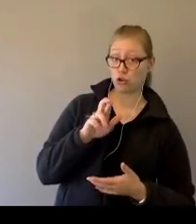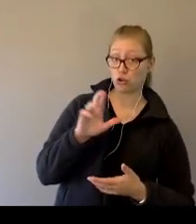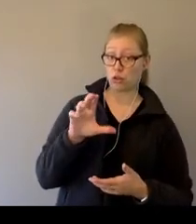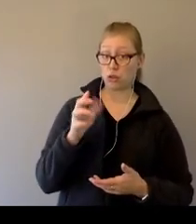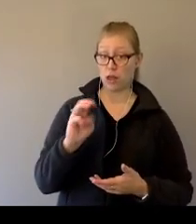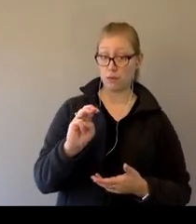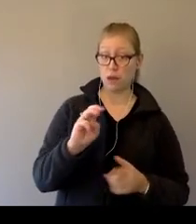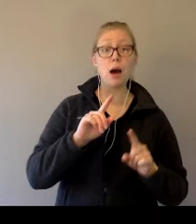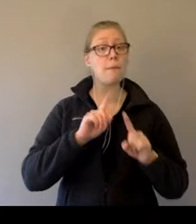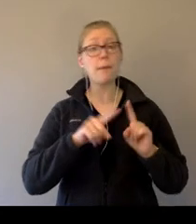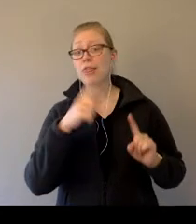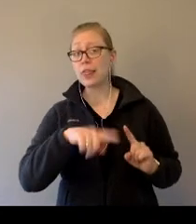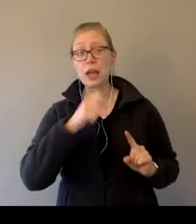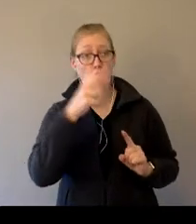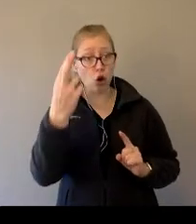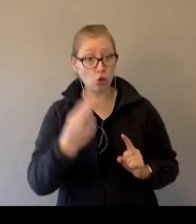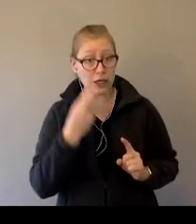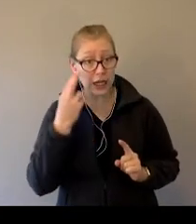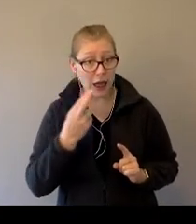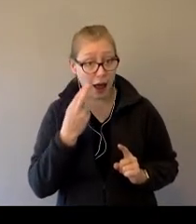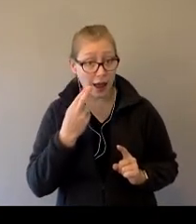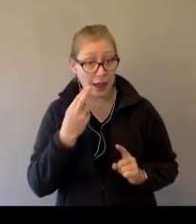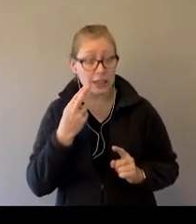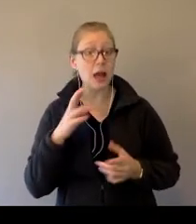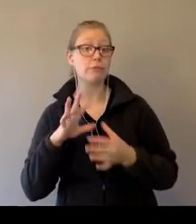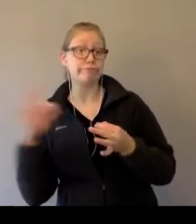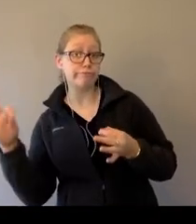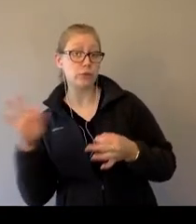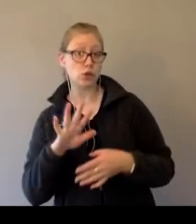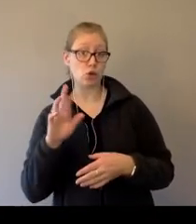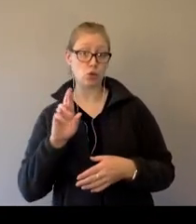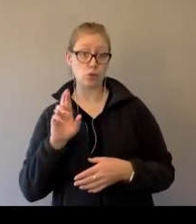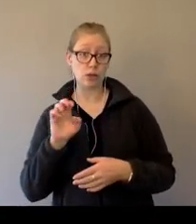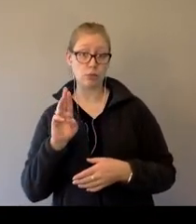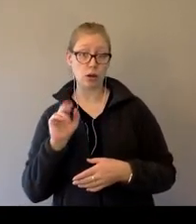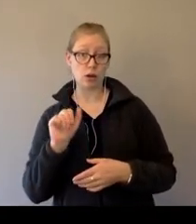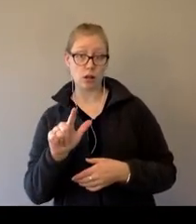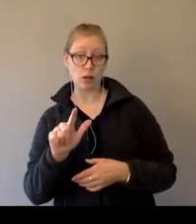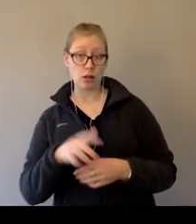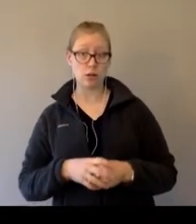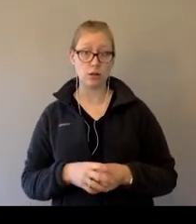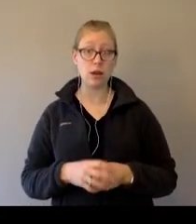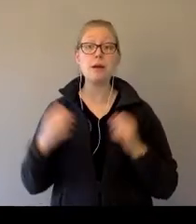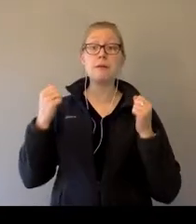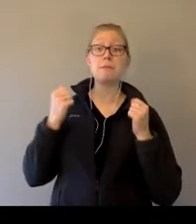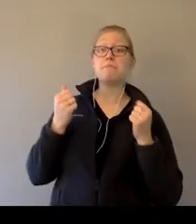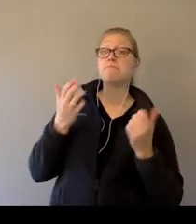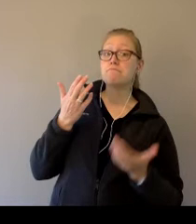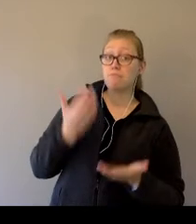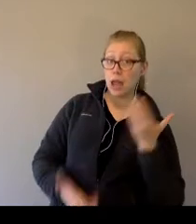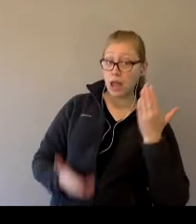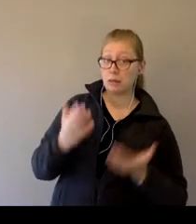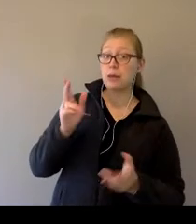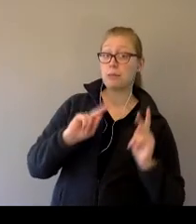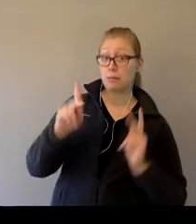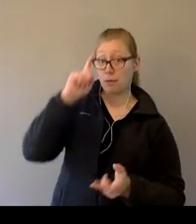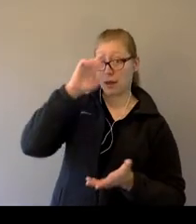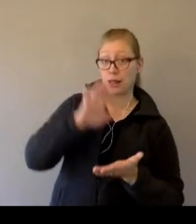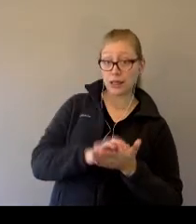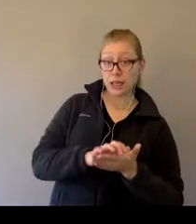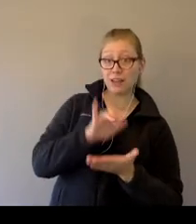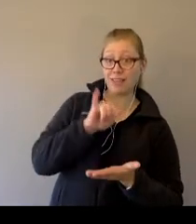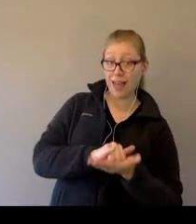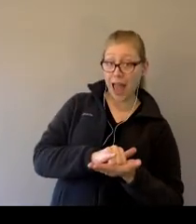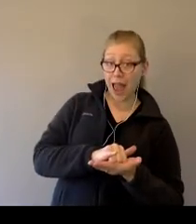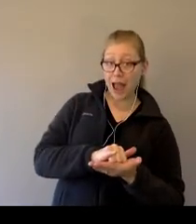rebuttal. Or it may be believed that, counterclaim, what they don't realize is rebuttal. Okay, so these are just some